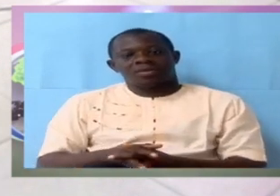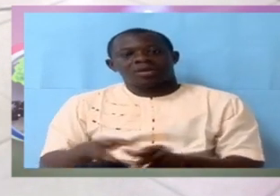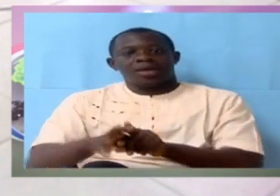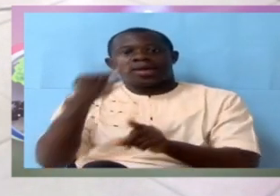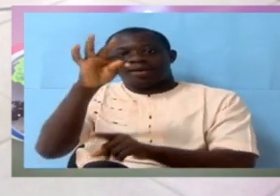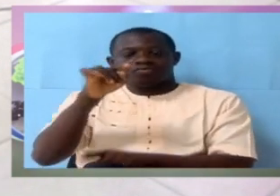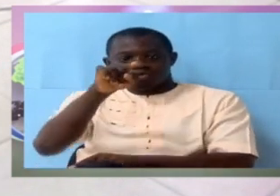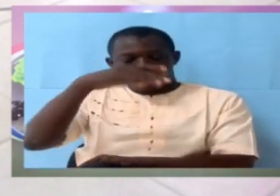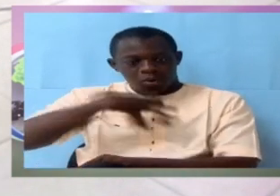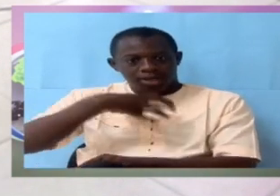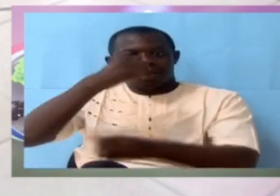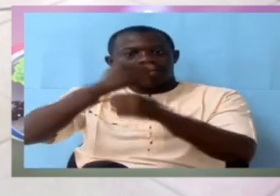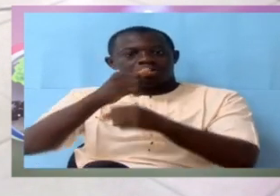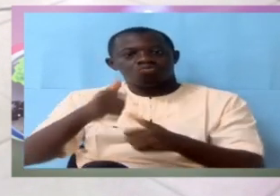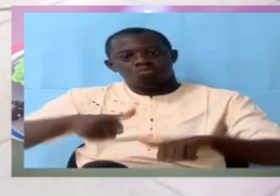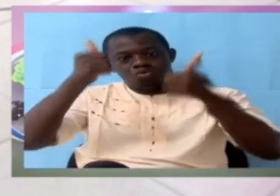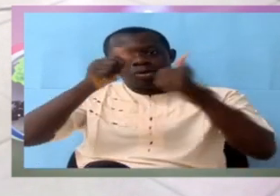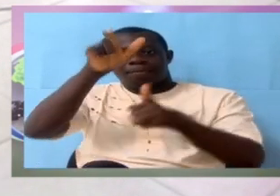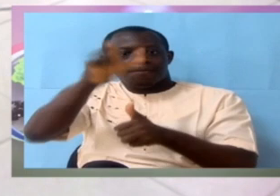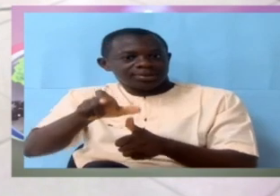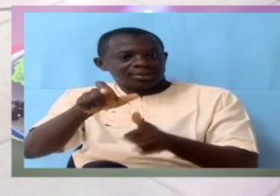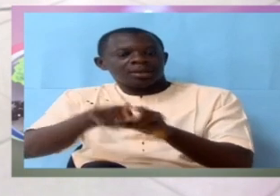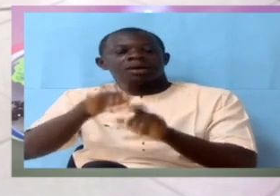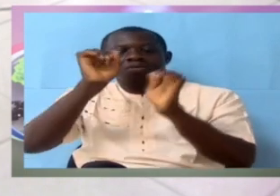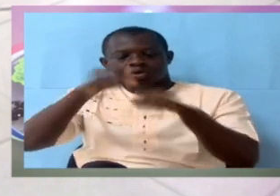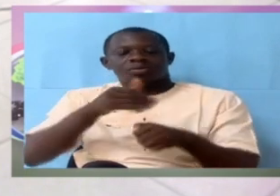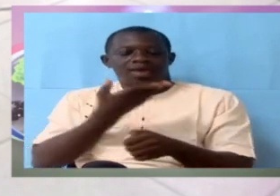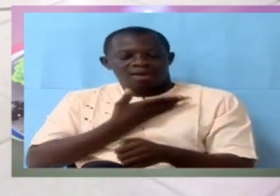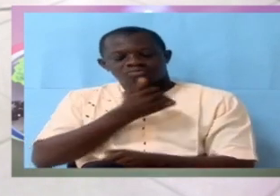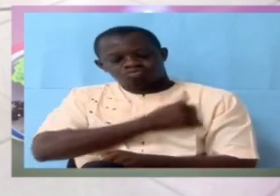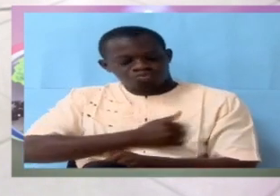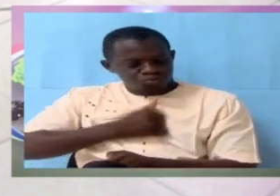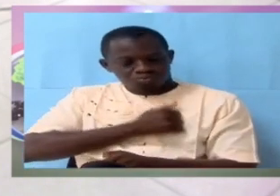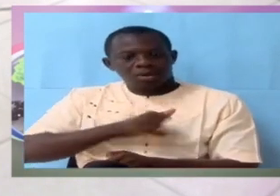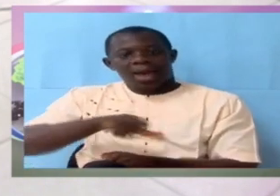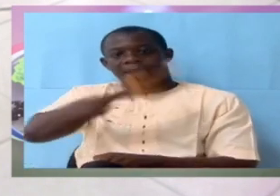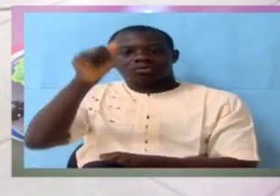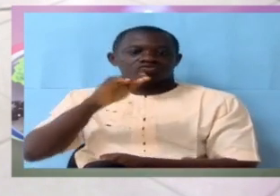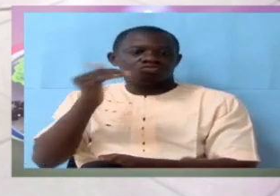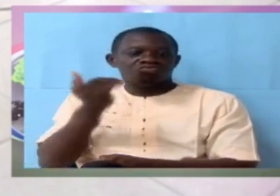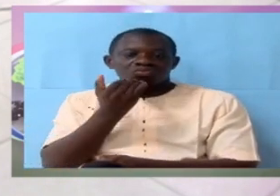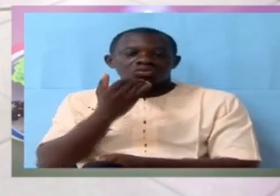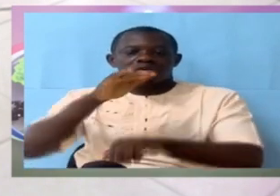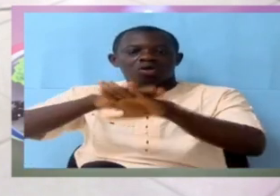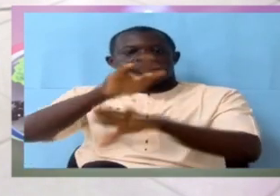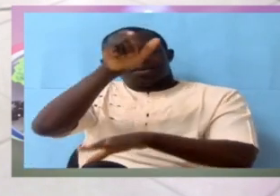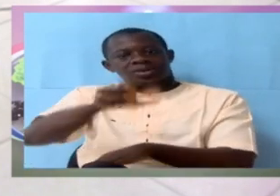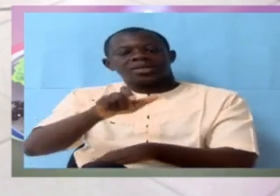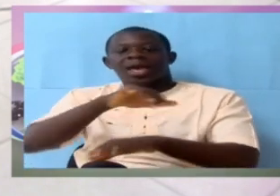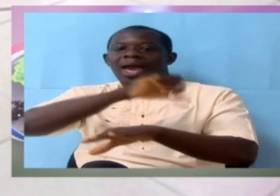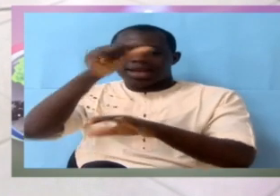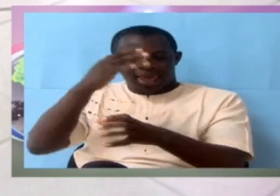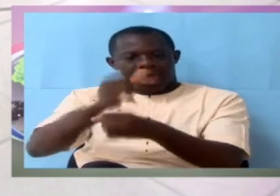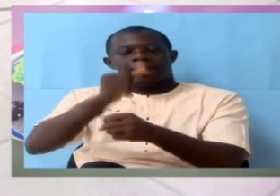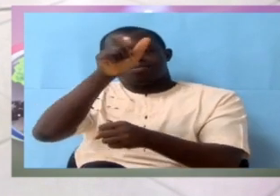If you are going to be a good person, you have mercy or pity on this person and help the